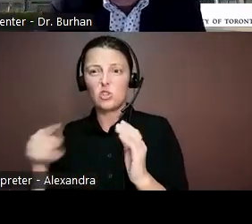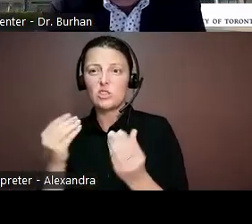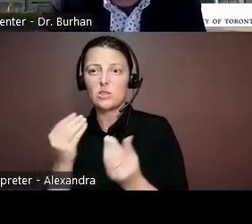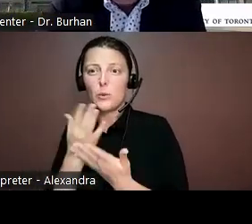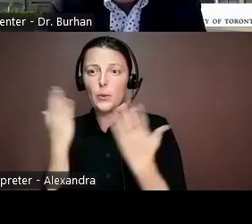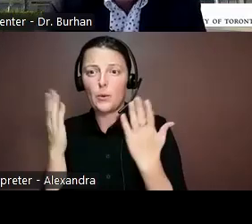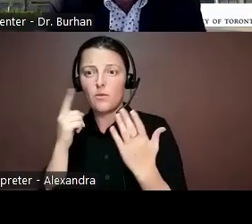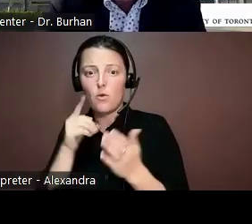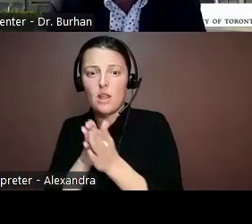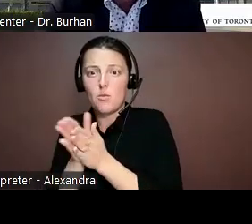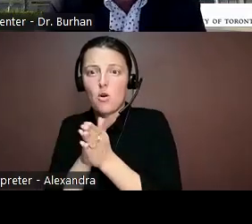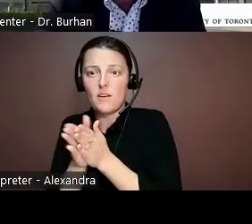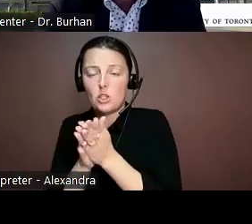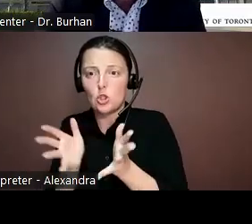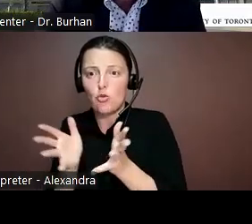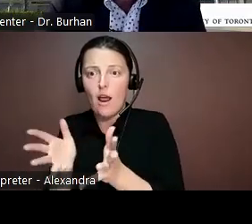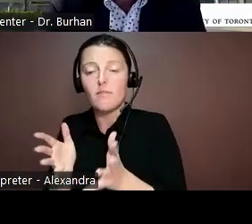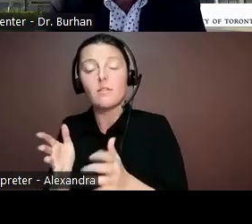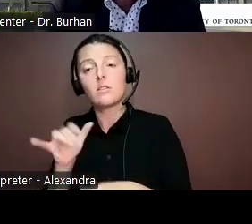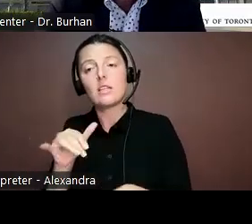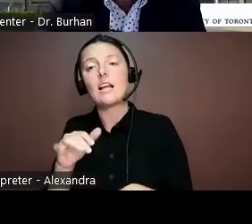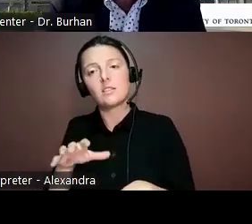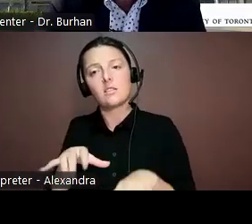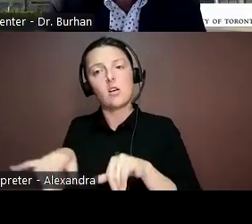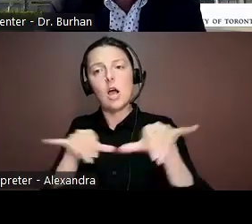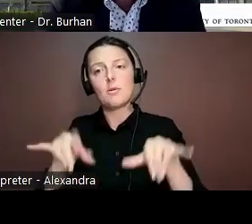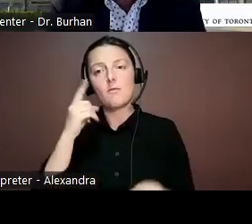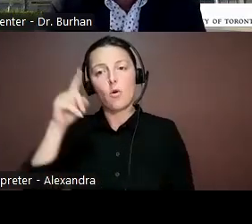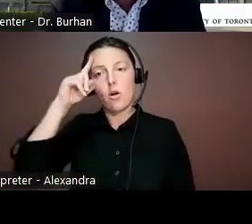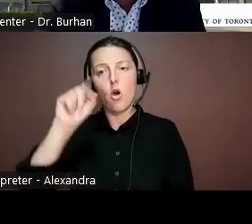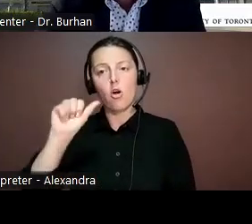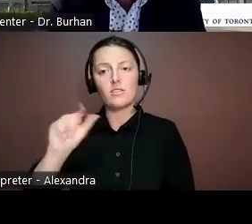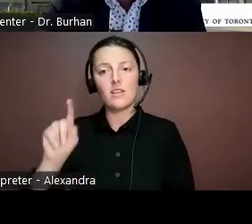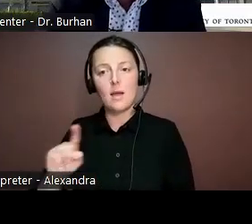in Alzheimer's disease and vascular dementia.